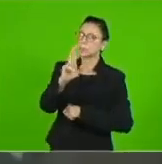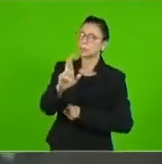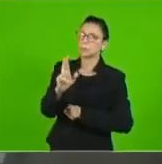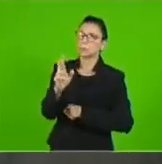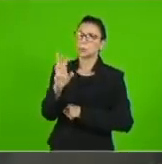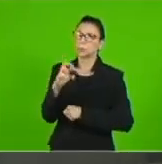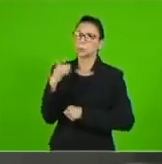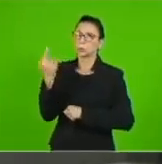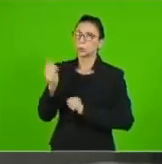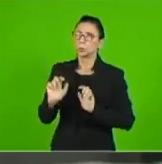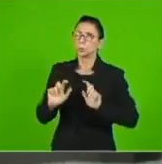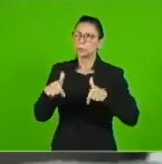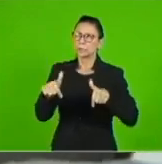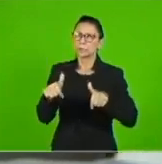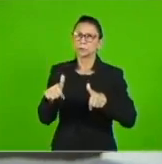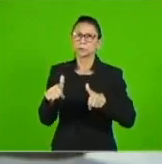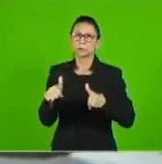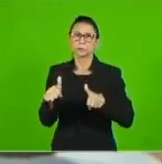presented here on this meeting,